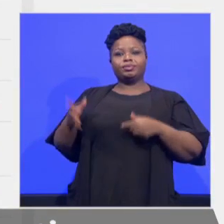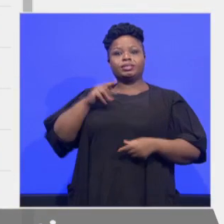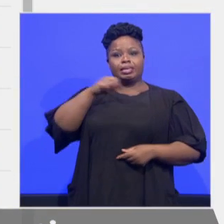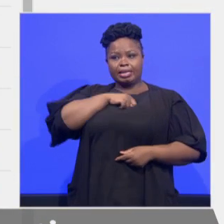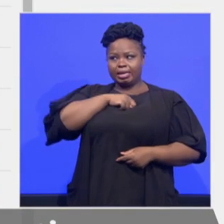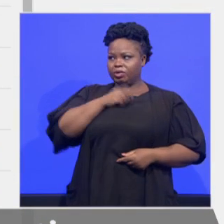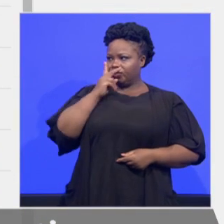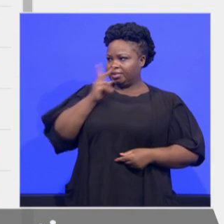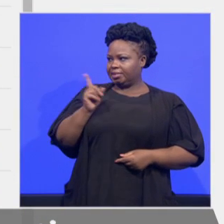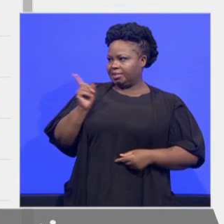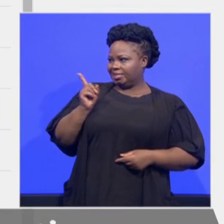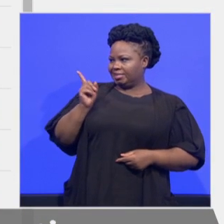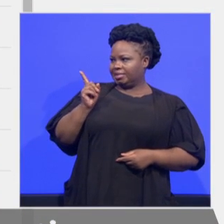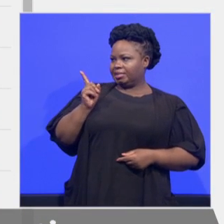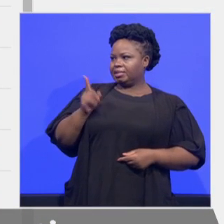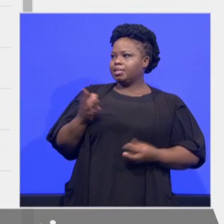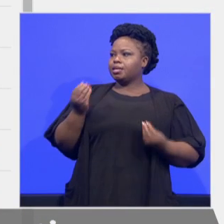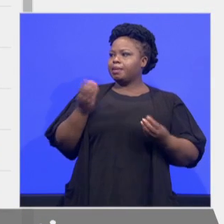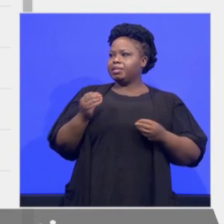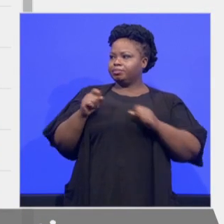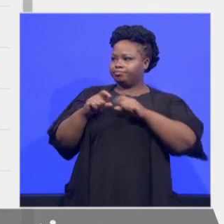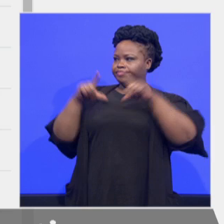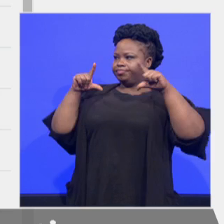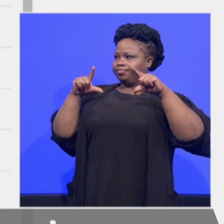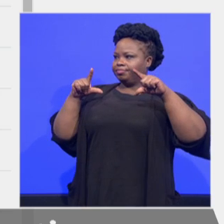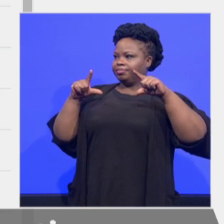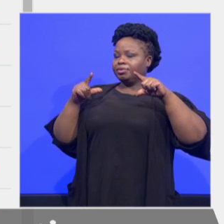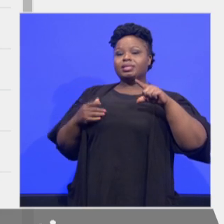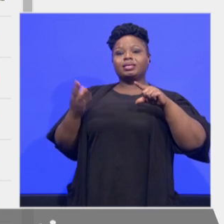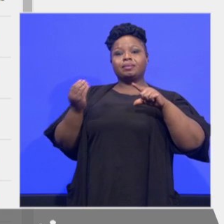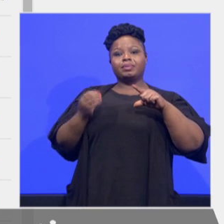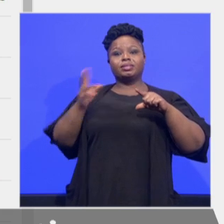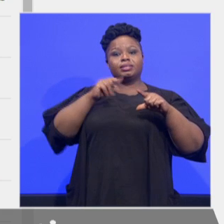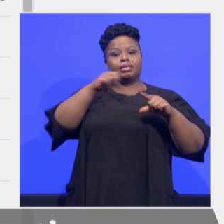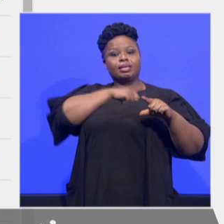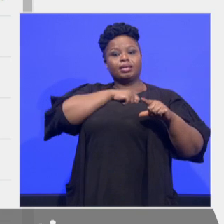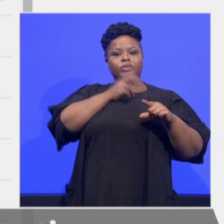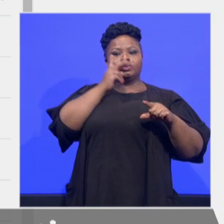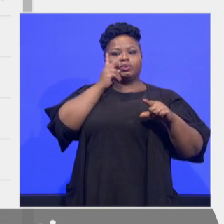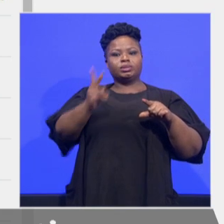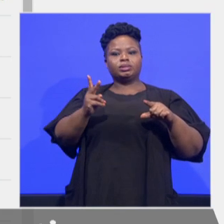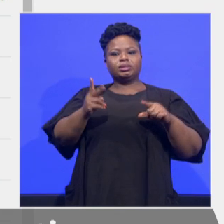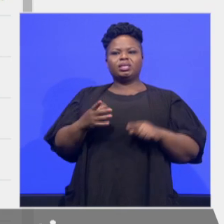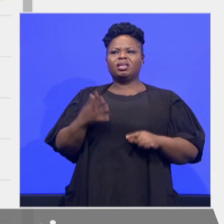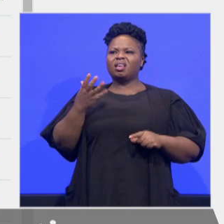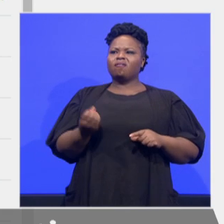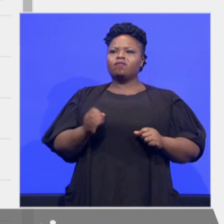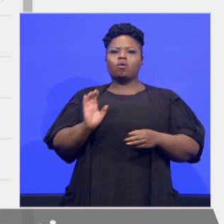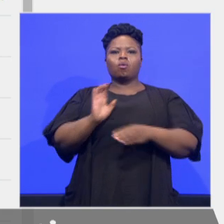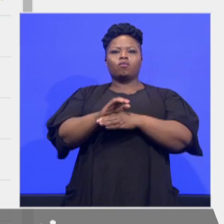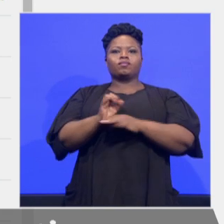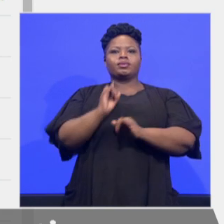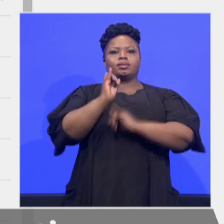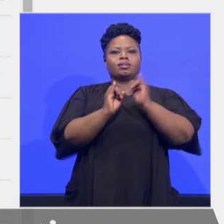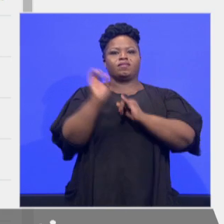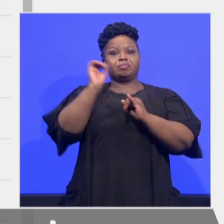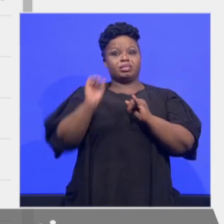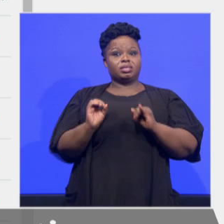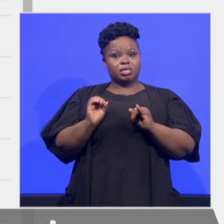KwaZulu-Natal over here and look at some of those numbers over there. What we see in KZN is that they are just just over 11%